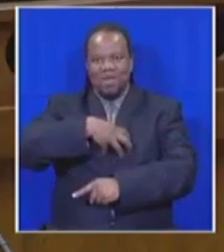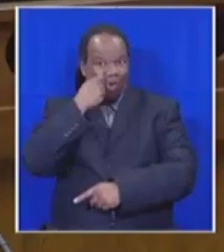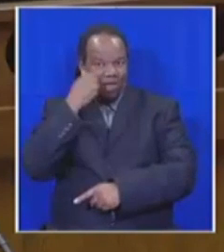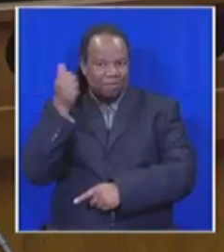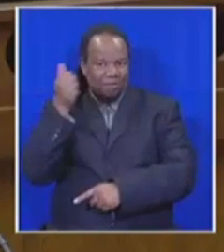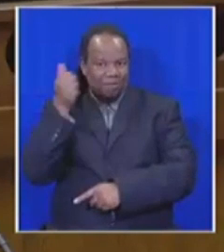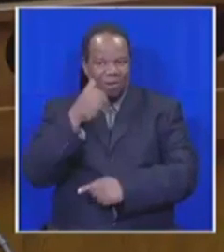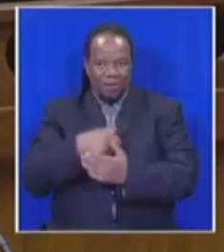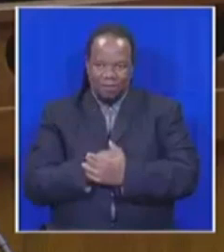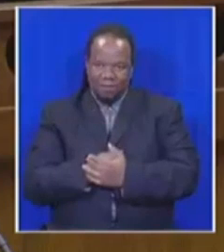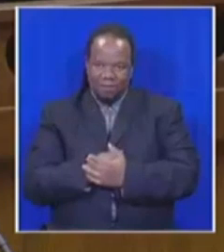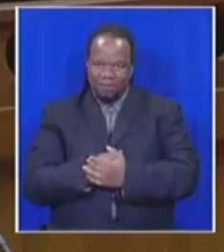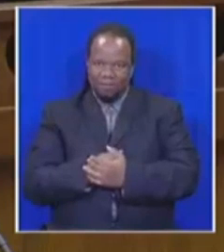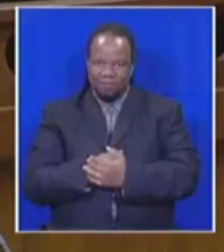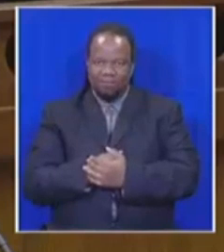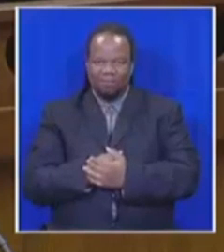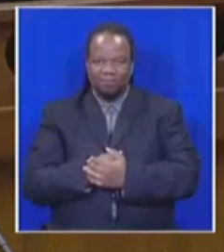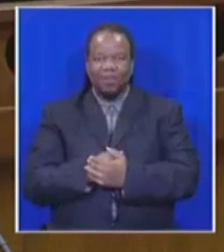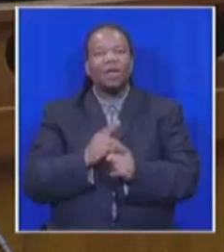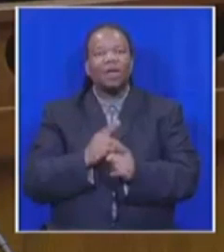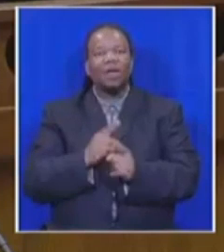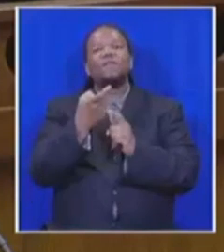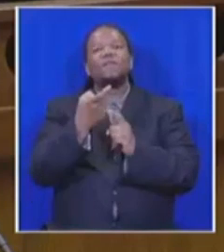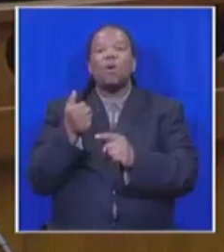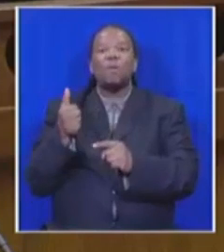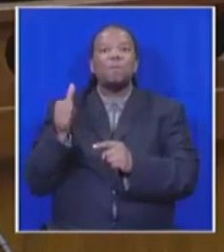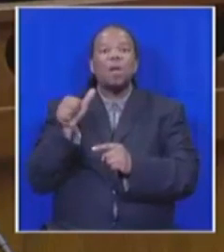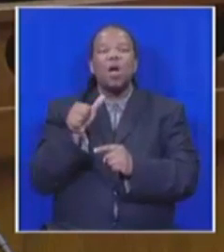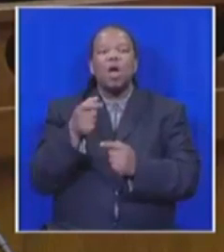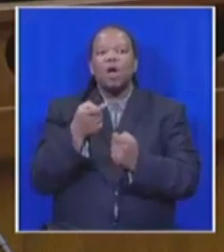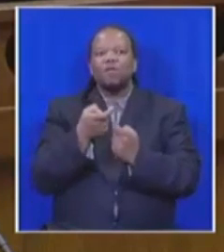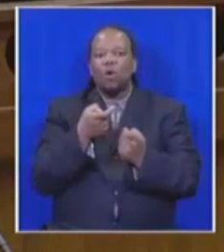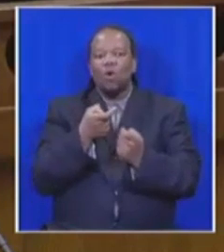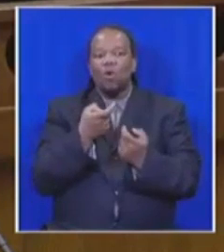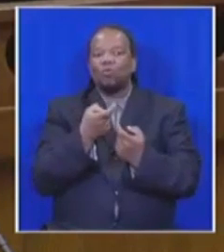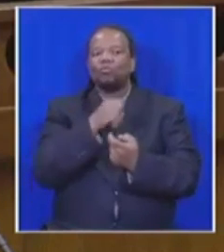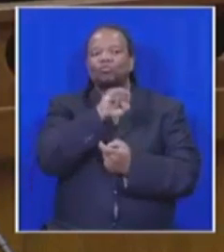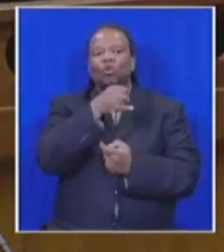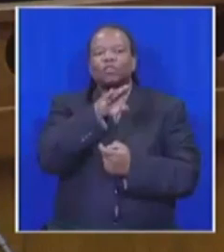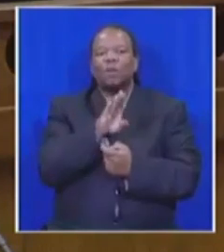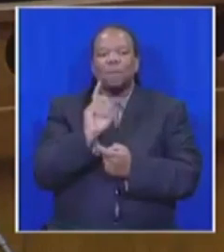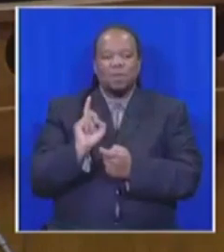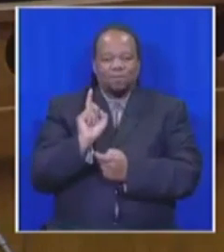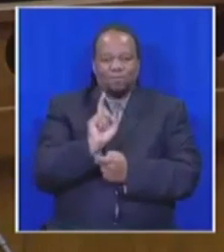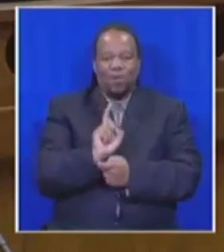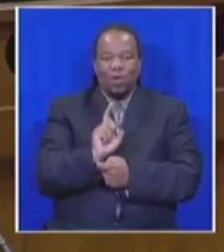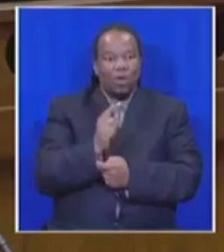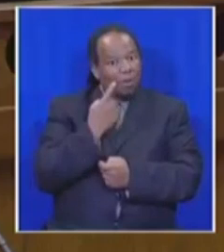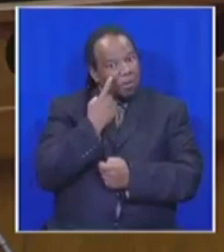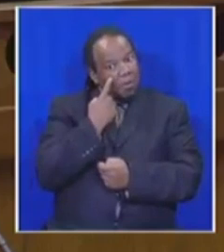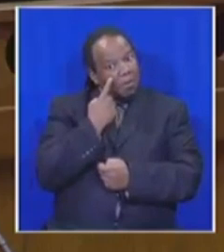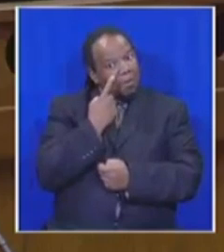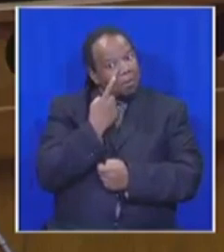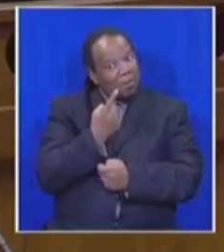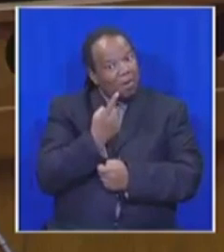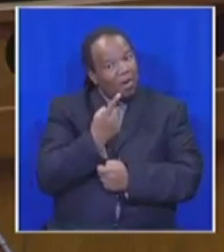And I've also just returned from our economic heartland, Johannesburg, where we witnessed the election